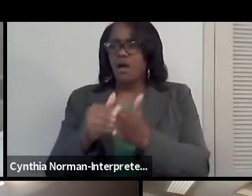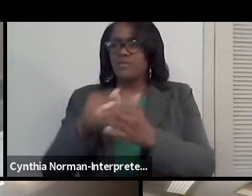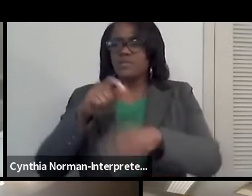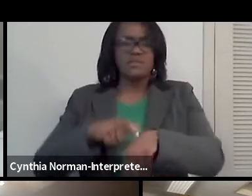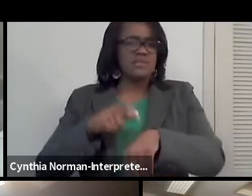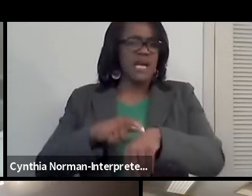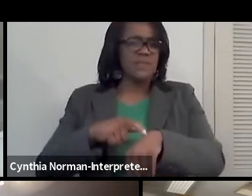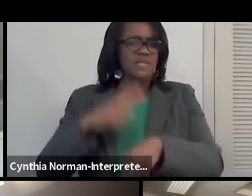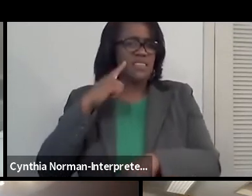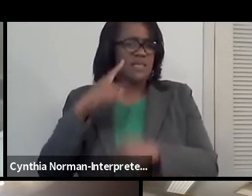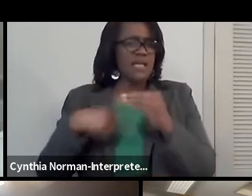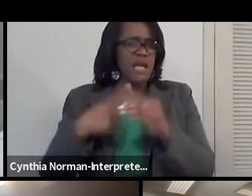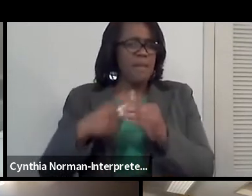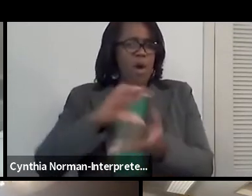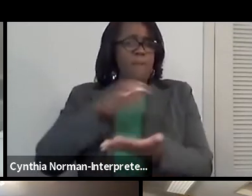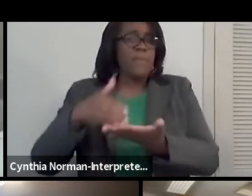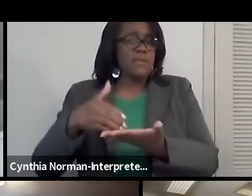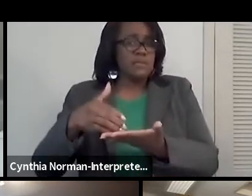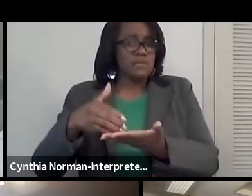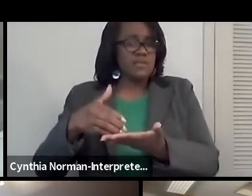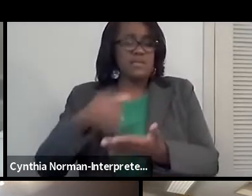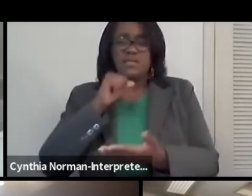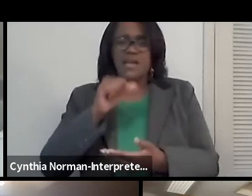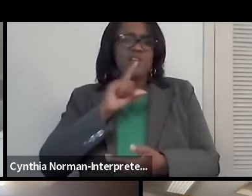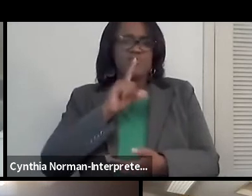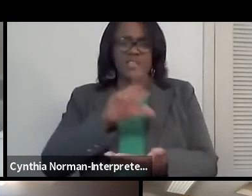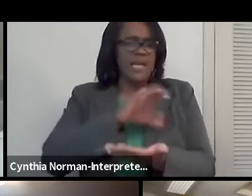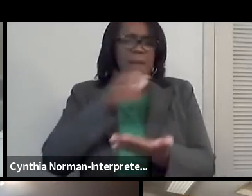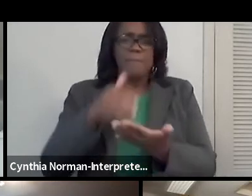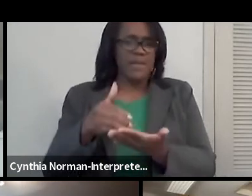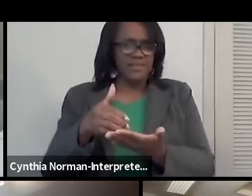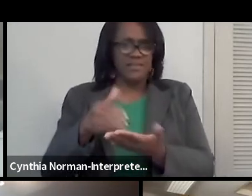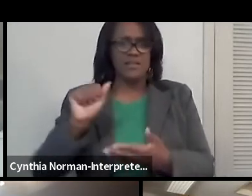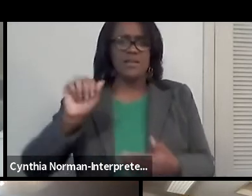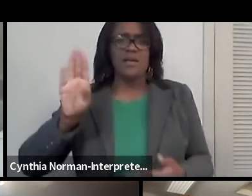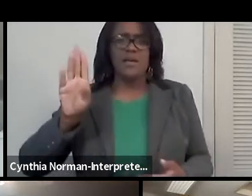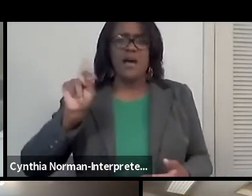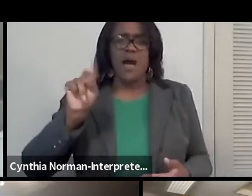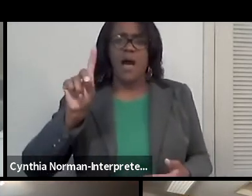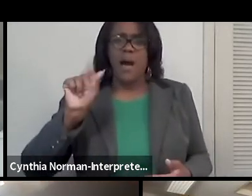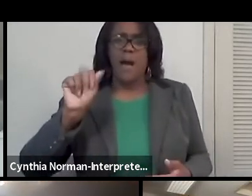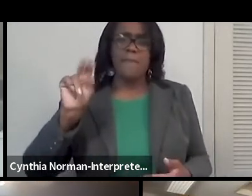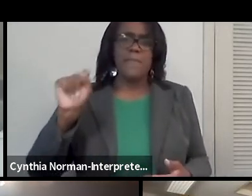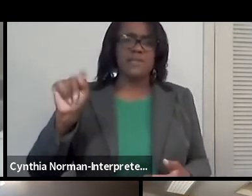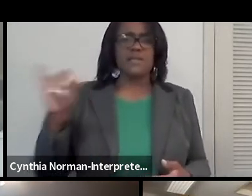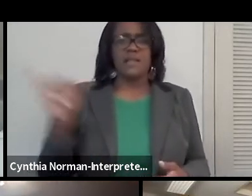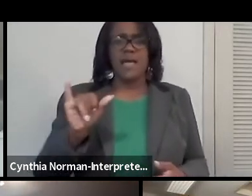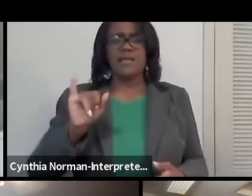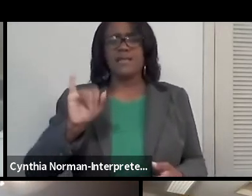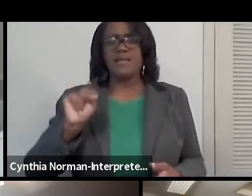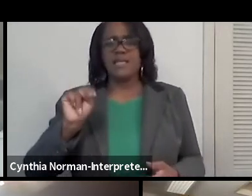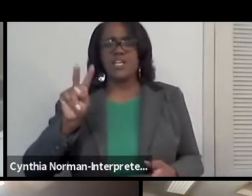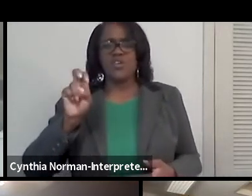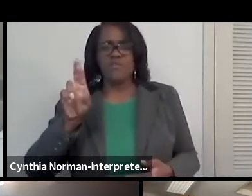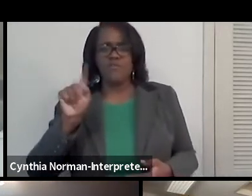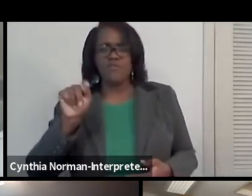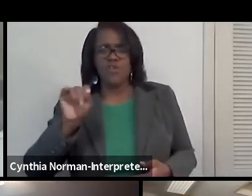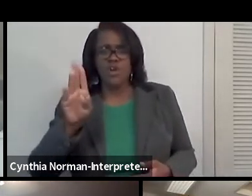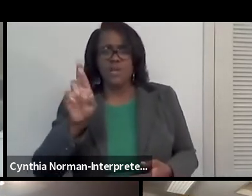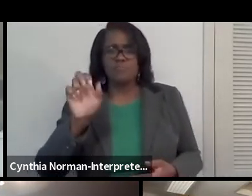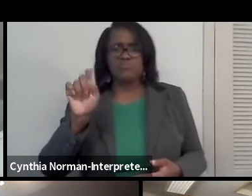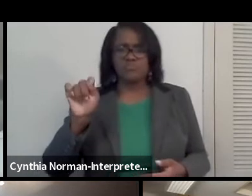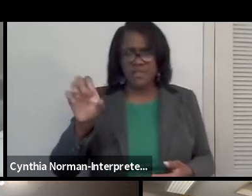thinking about abundances, they are not nearly as abundant as all the invertebrates or all of the birds or all of the herps. We use mammals